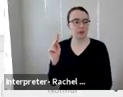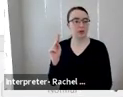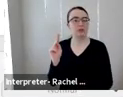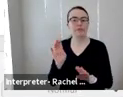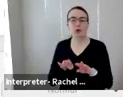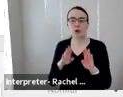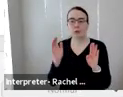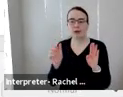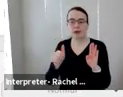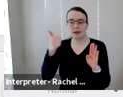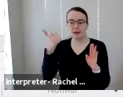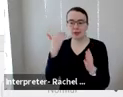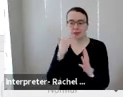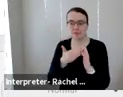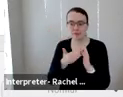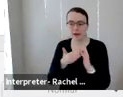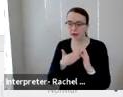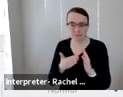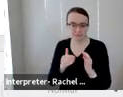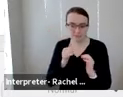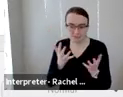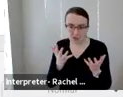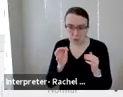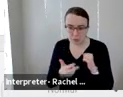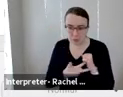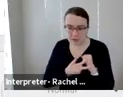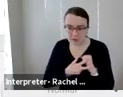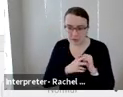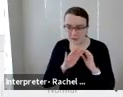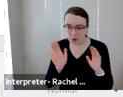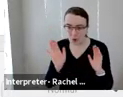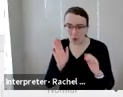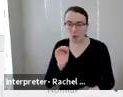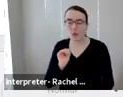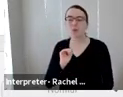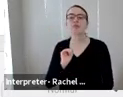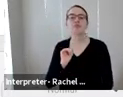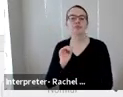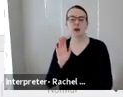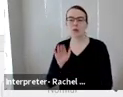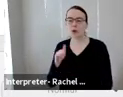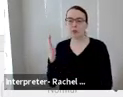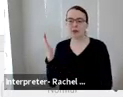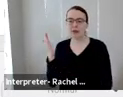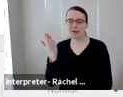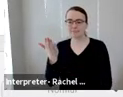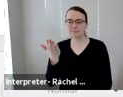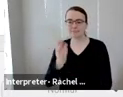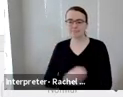file, right? No, I don't want to save anything. Thank you. Right. And let's go to